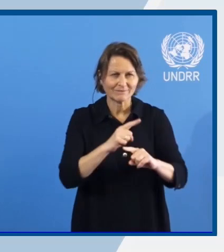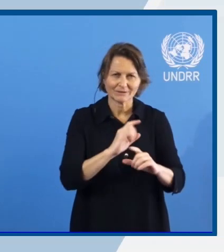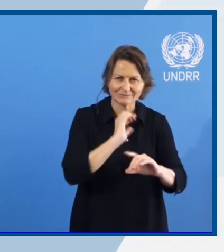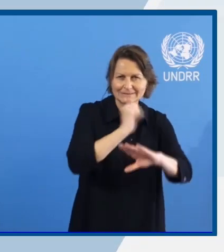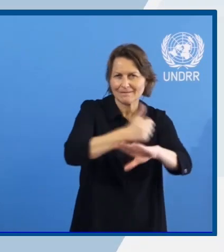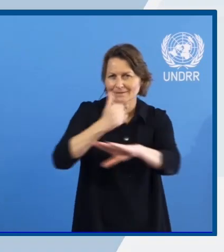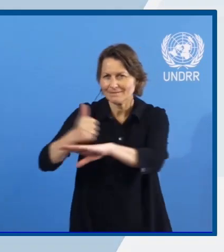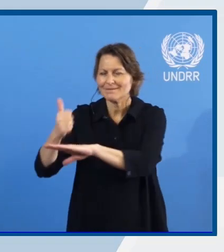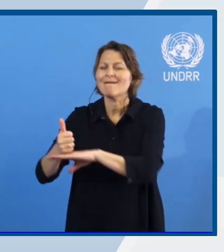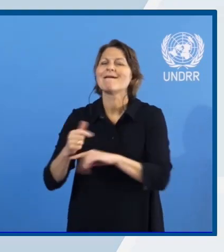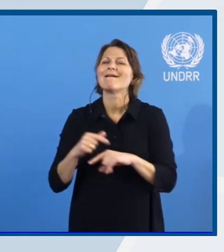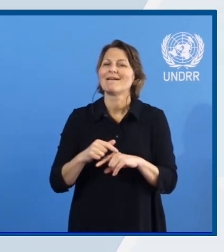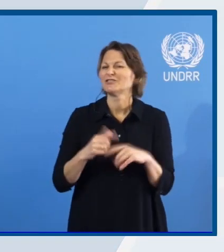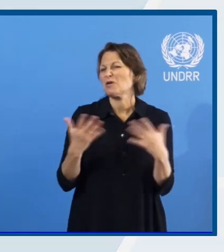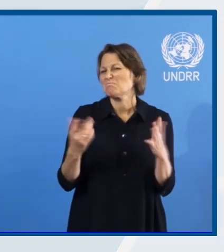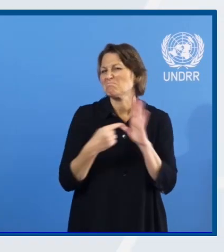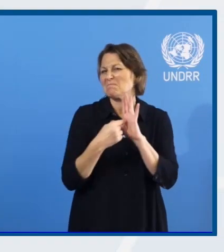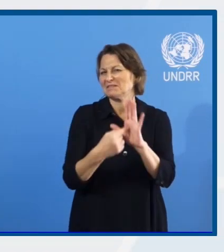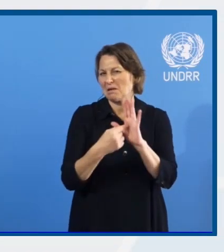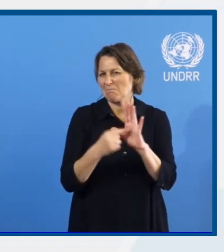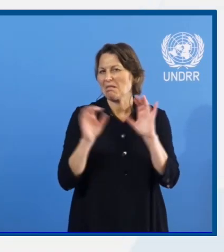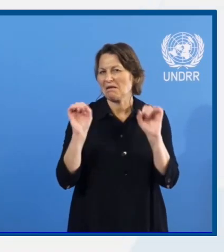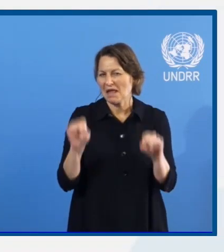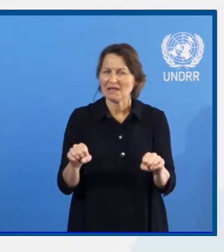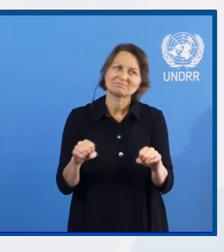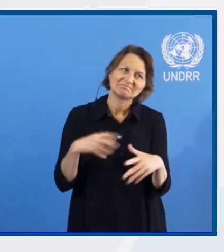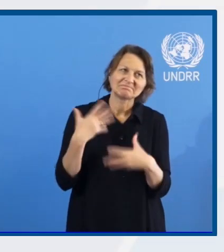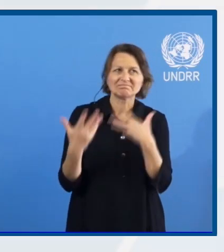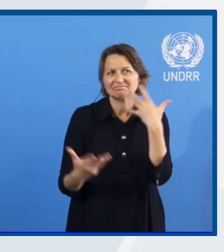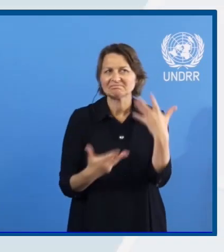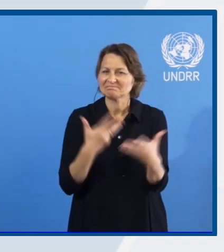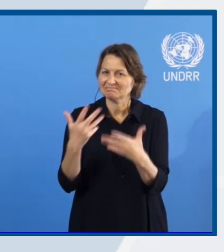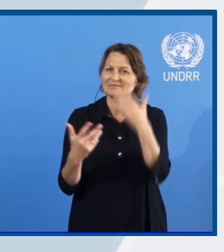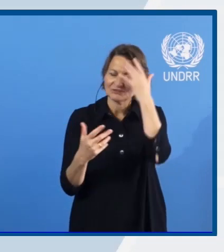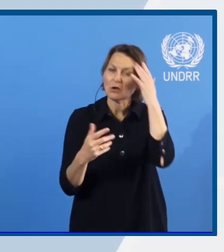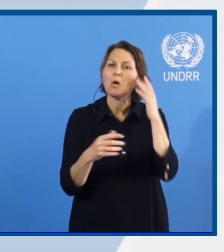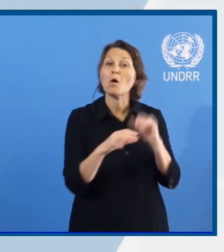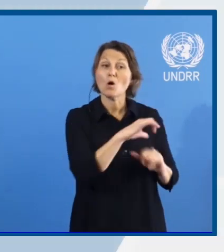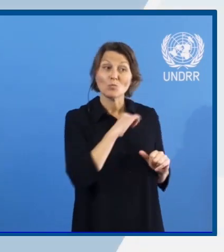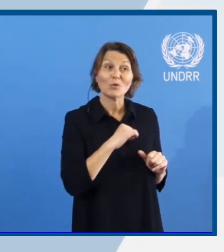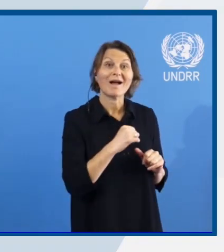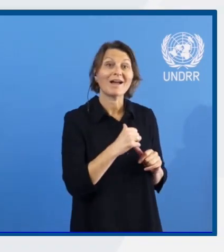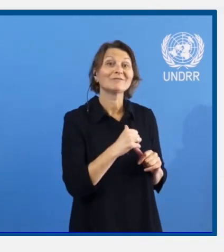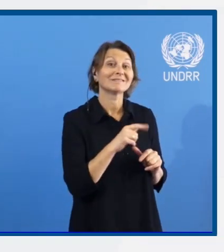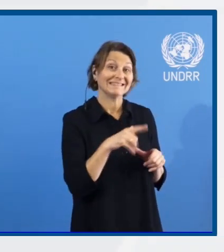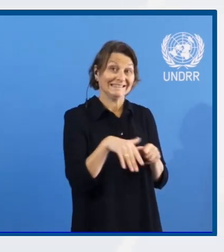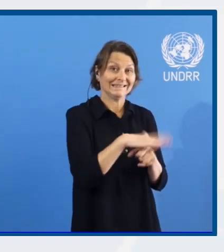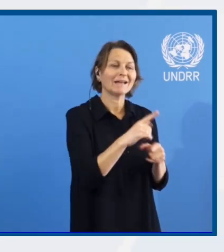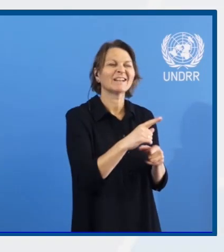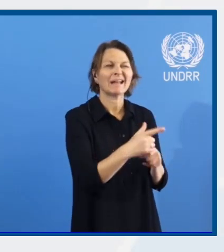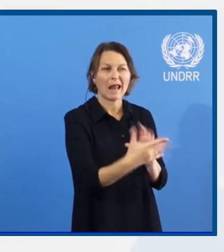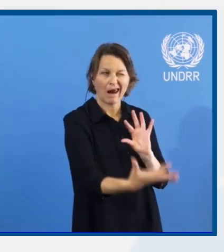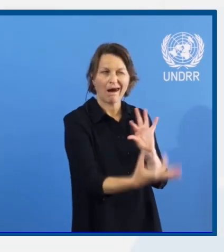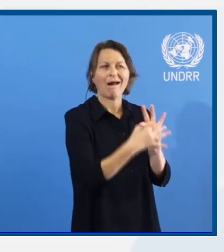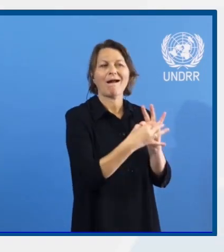are some of the ways that we can bring the private sector on board to de-risk investment. Thank